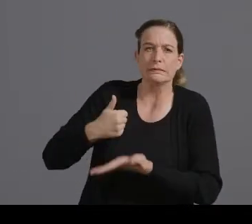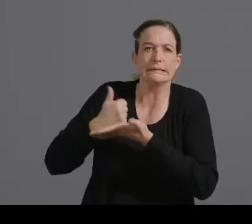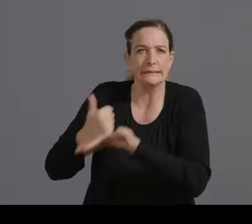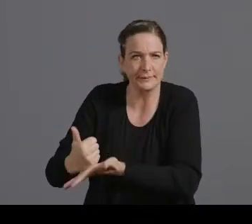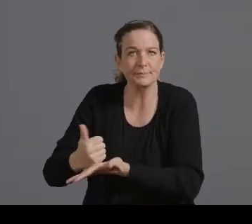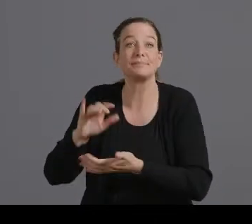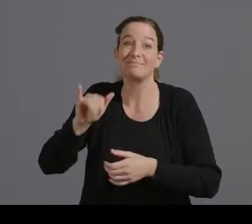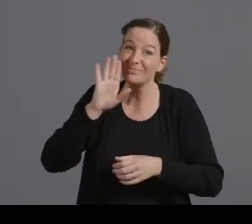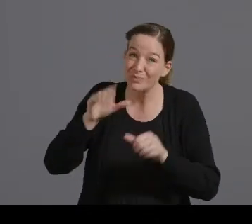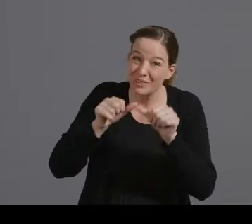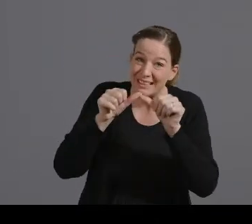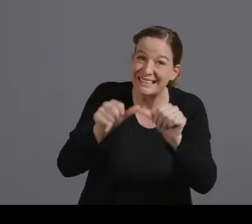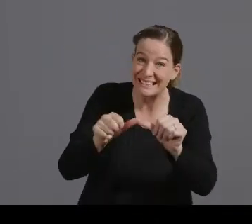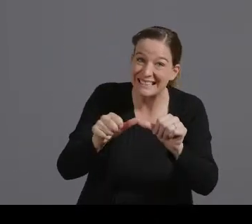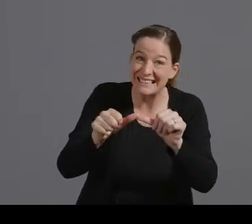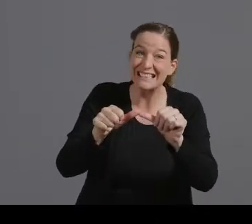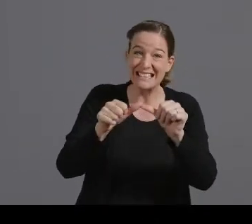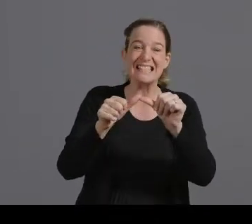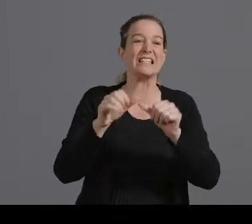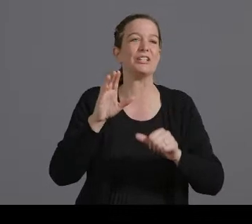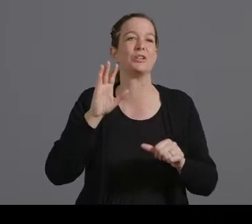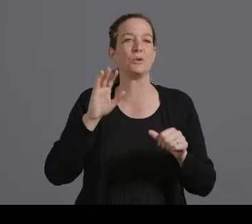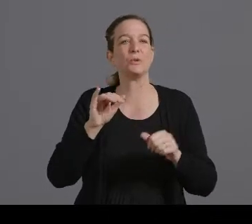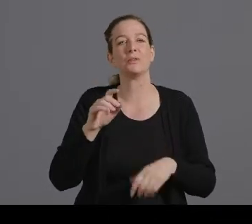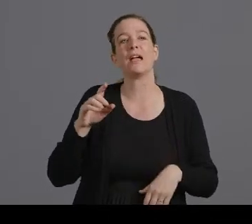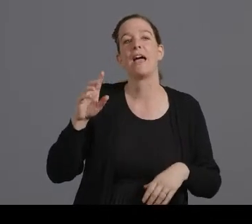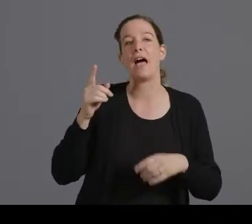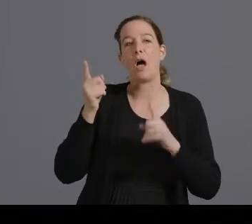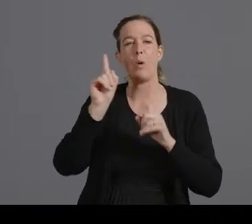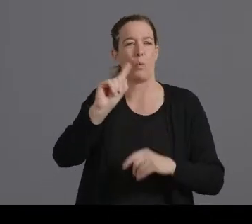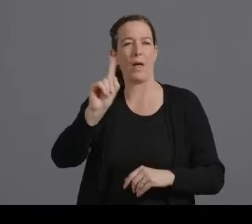vaccination events will happen next week at Phoenix Municipal Stadium.